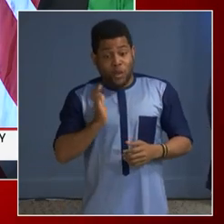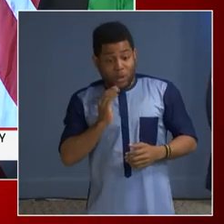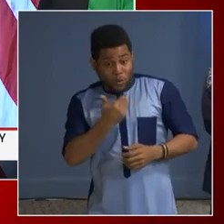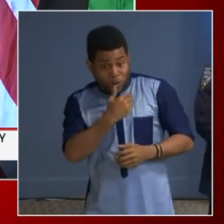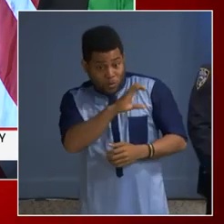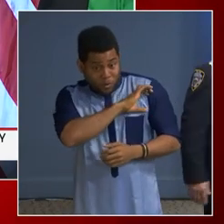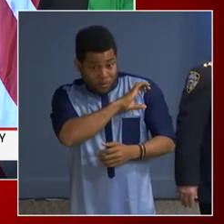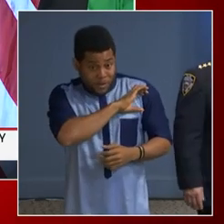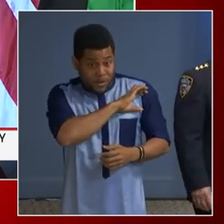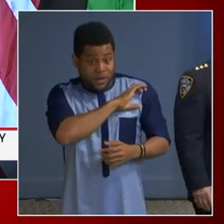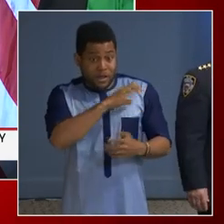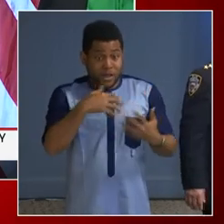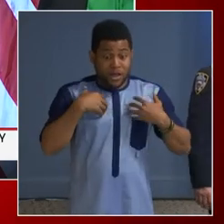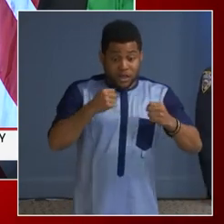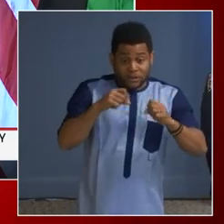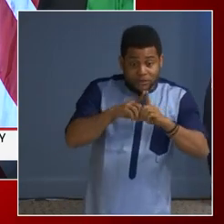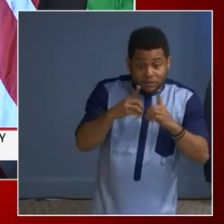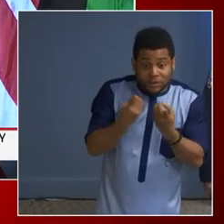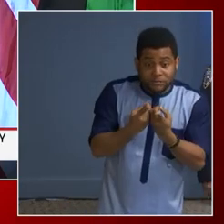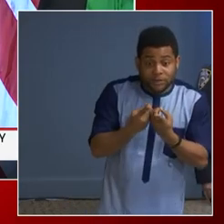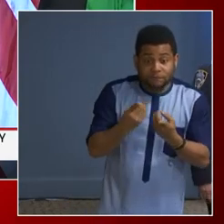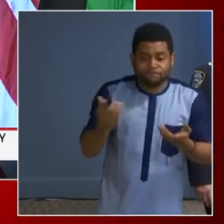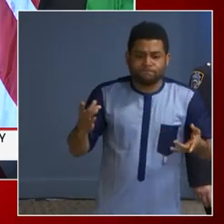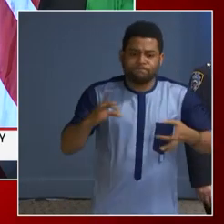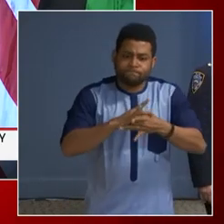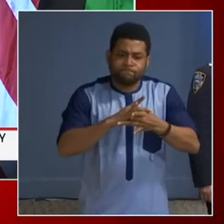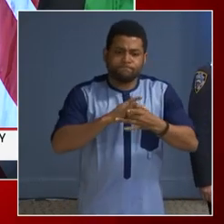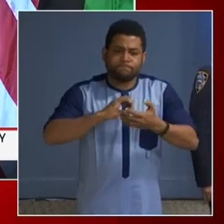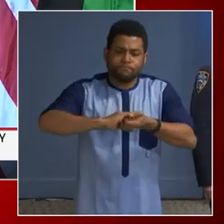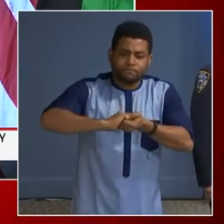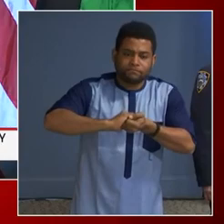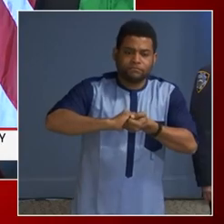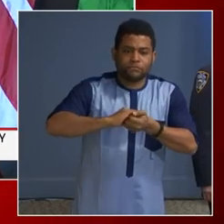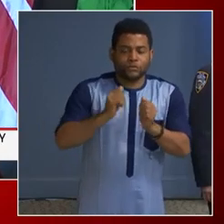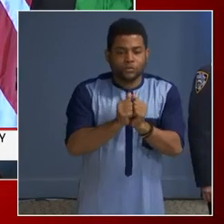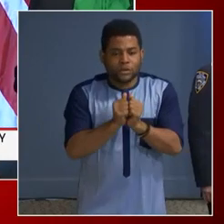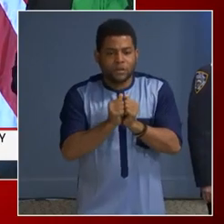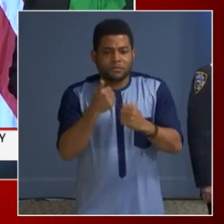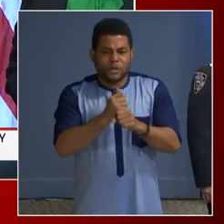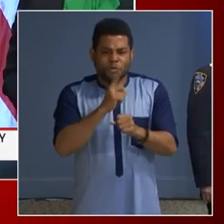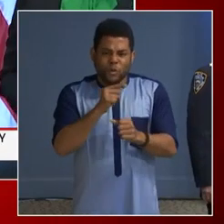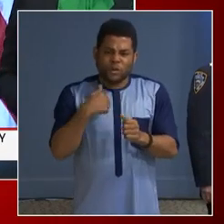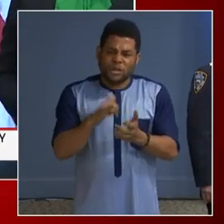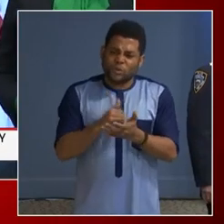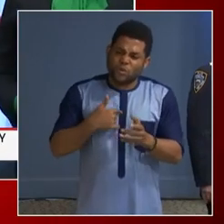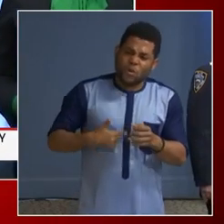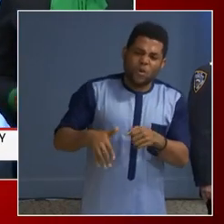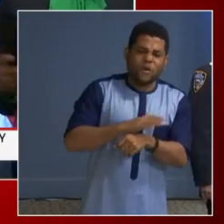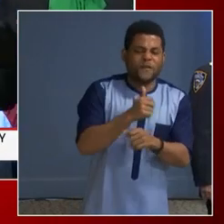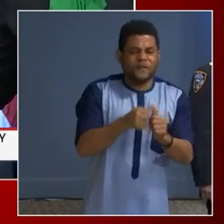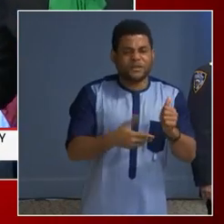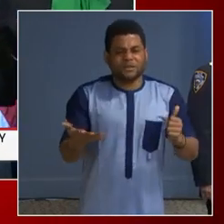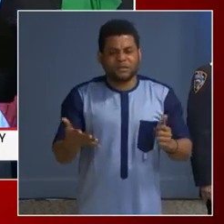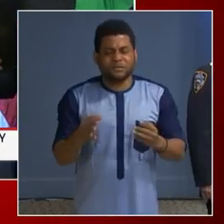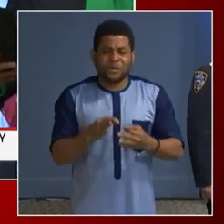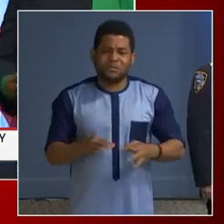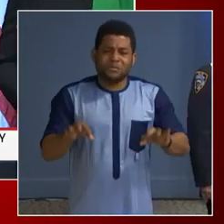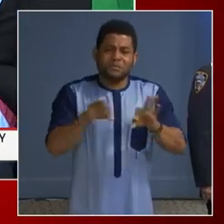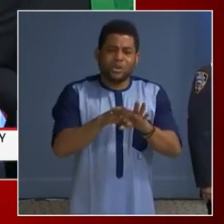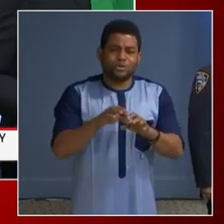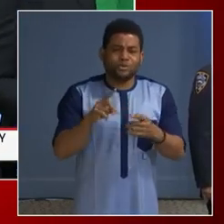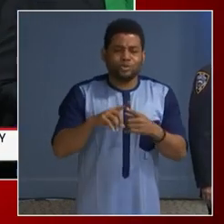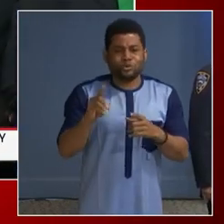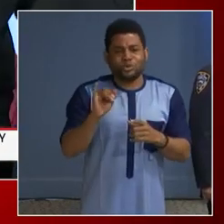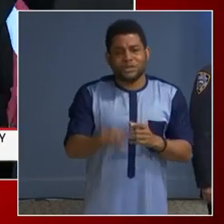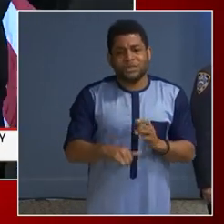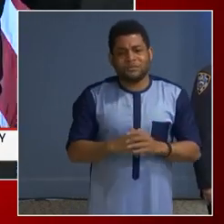partners on the health side of things to make sure that we cover down on all angles. That's very important to us that we get that done. All right, Deborah, does Arlington